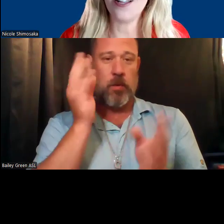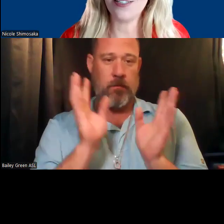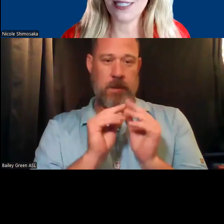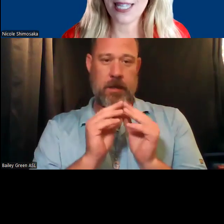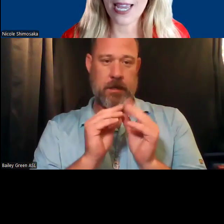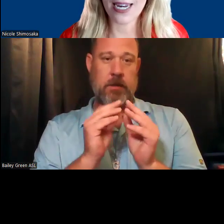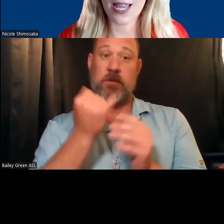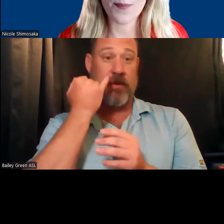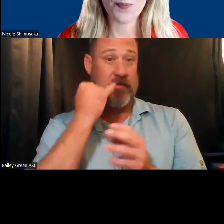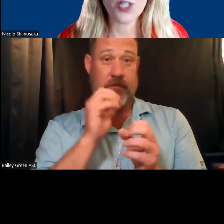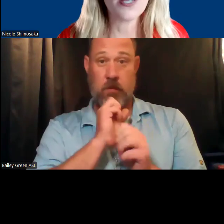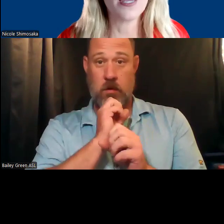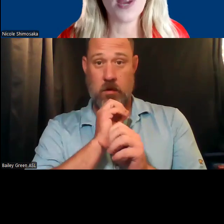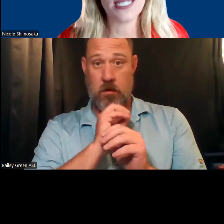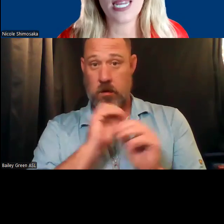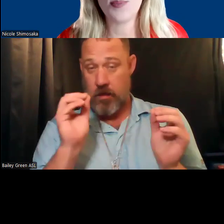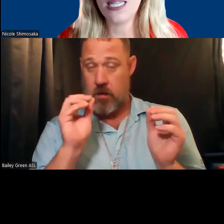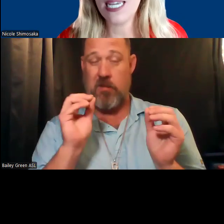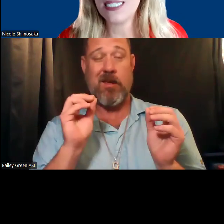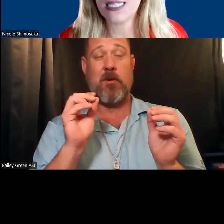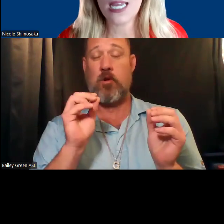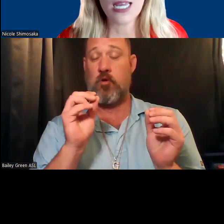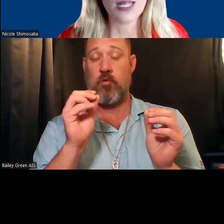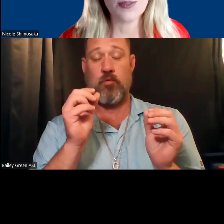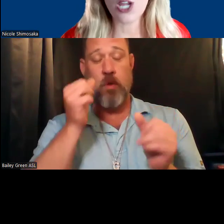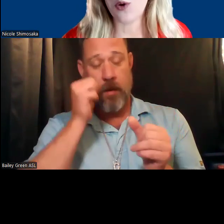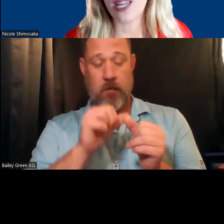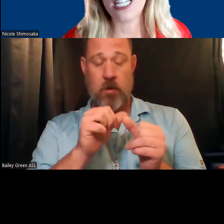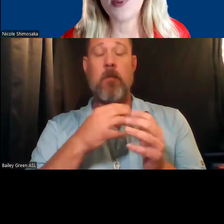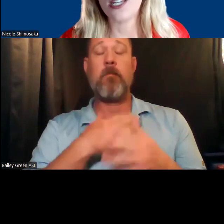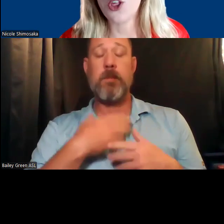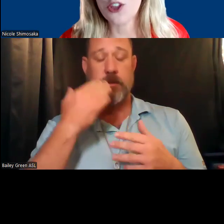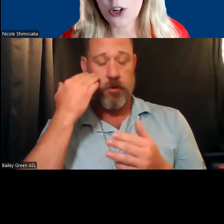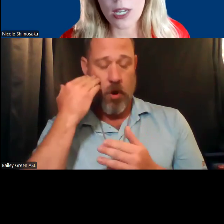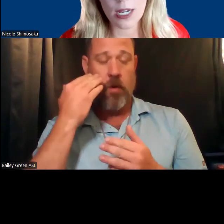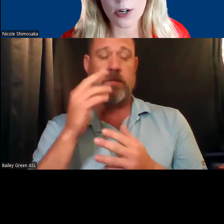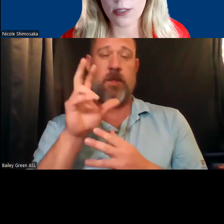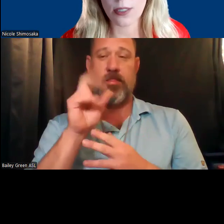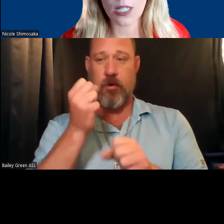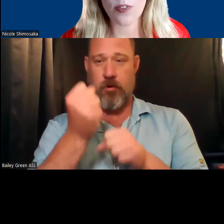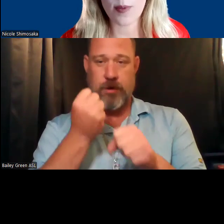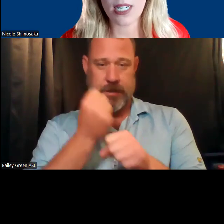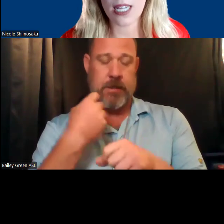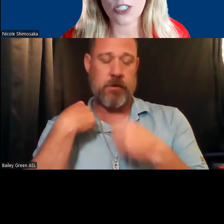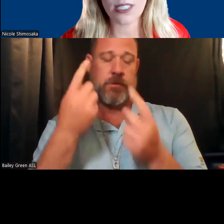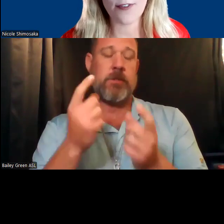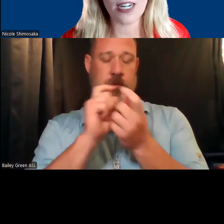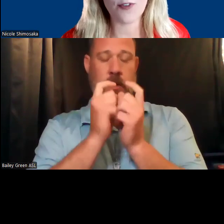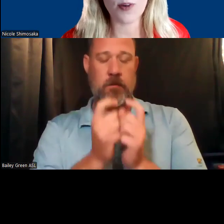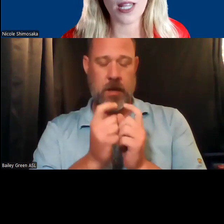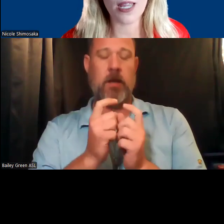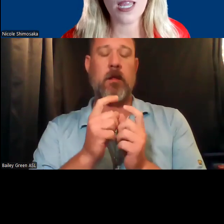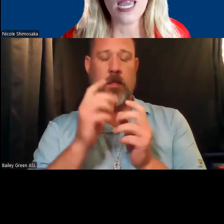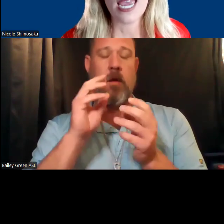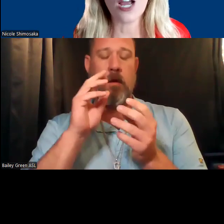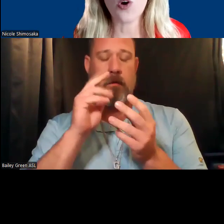else that you take away today, please know that it's been 30 years since we've updated the Intrastate Funding